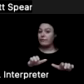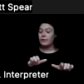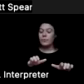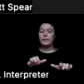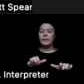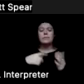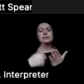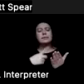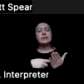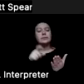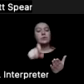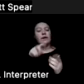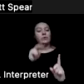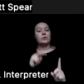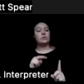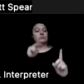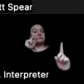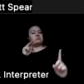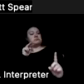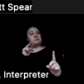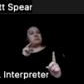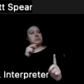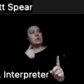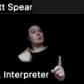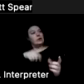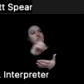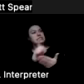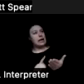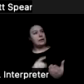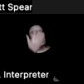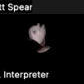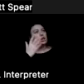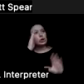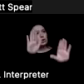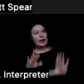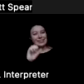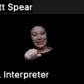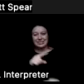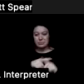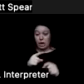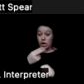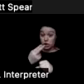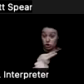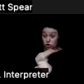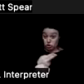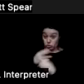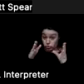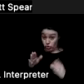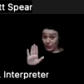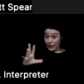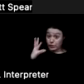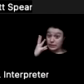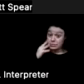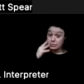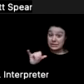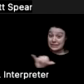while it might look great to us, is not the experience that the user has with all those tools. And so just be mindful, right, that these things